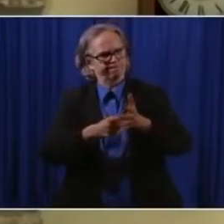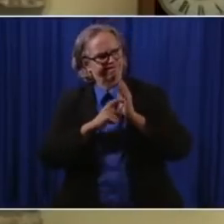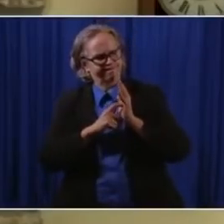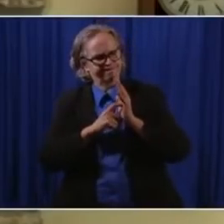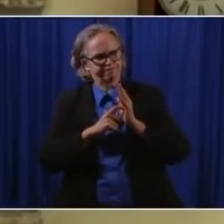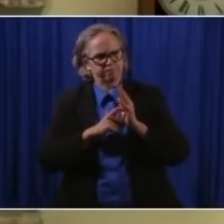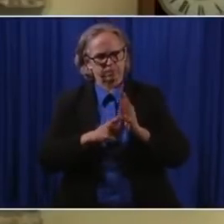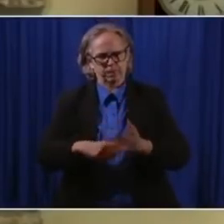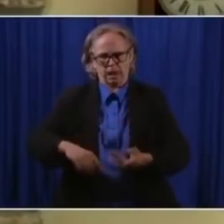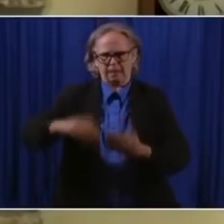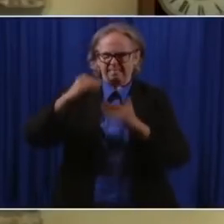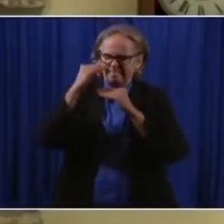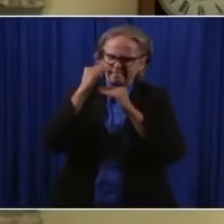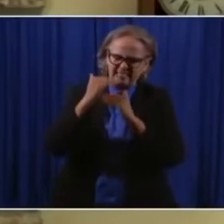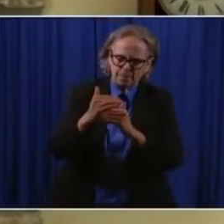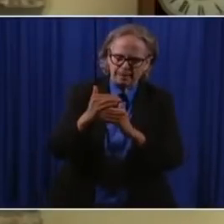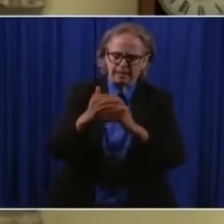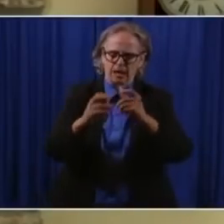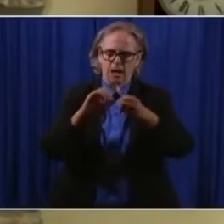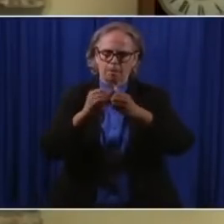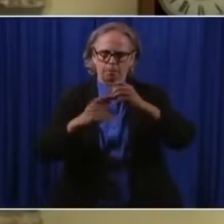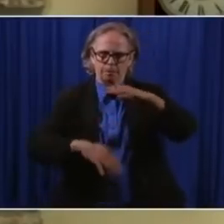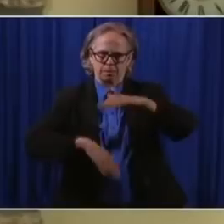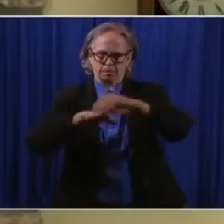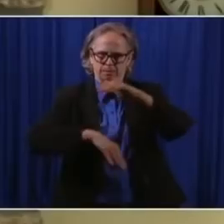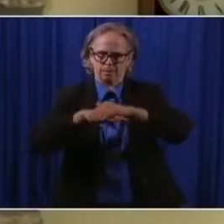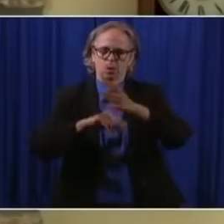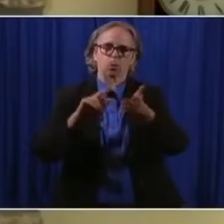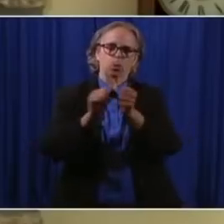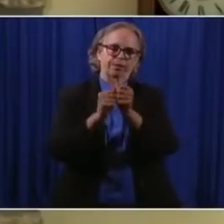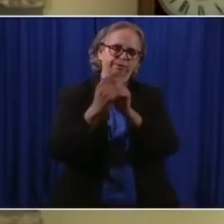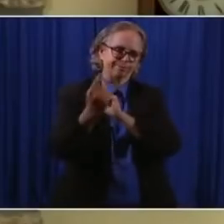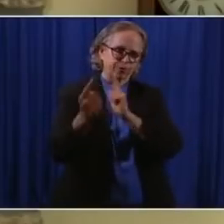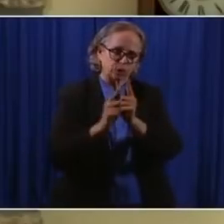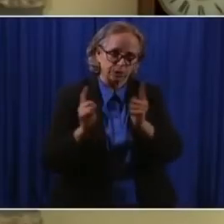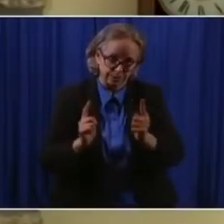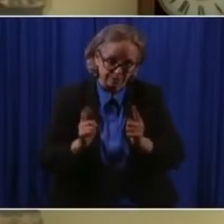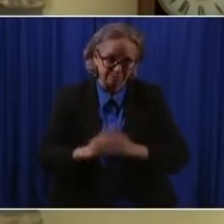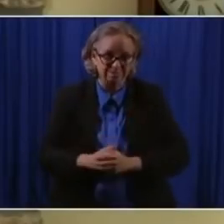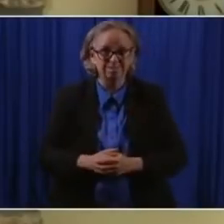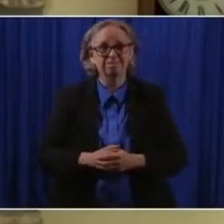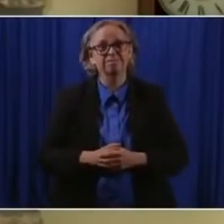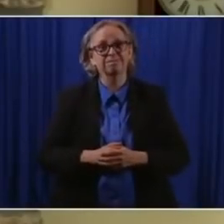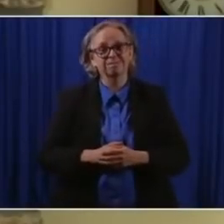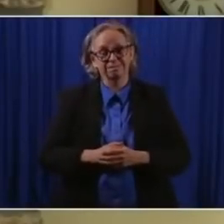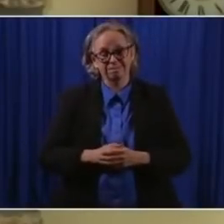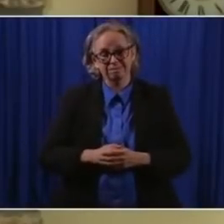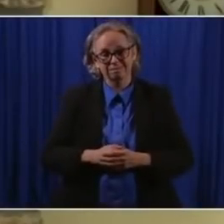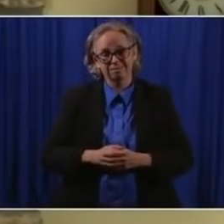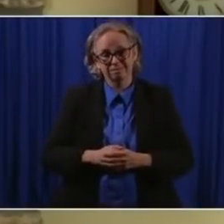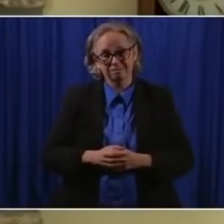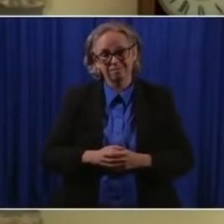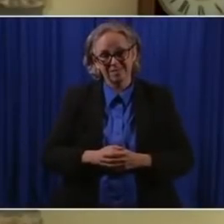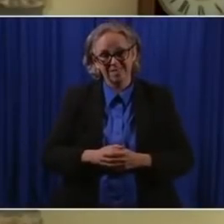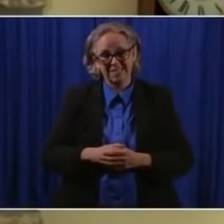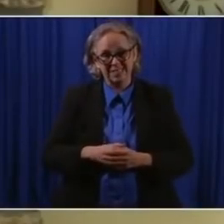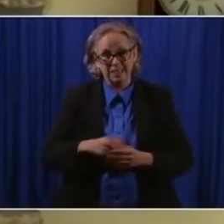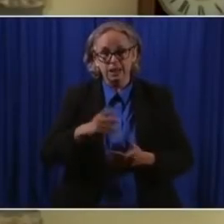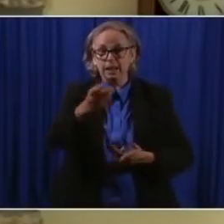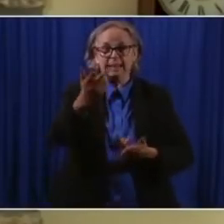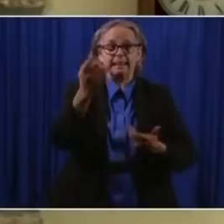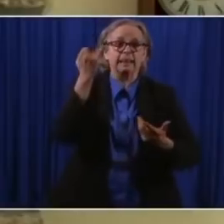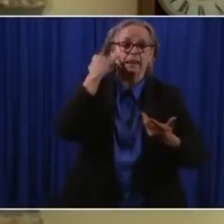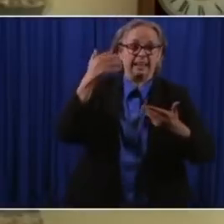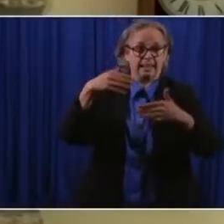social distancing. 2, limit entry to the facility to those who are necessary for the safe operation of the program. 3, screen